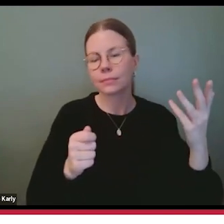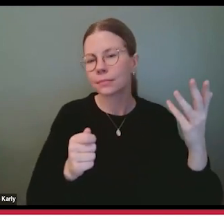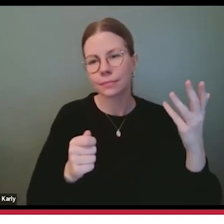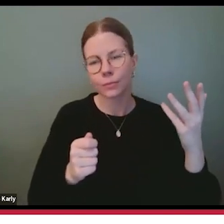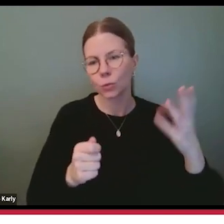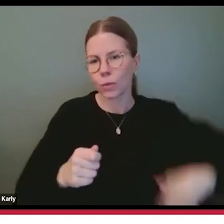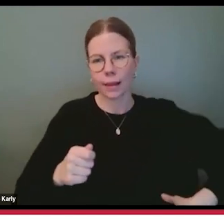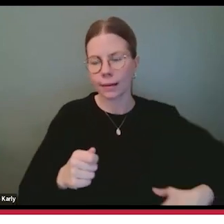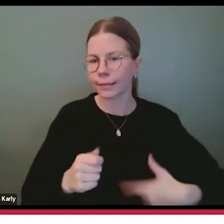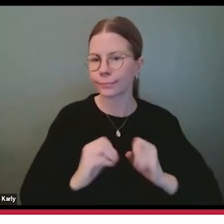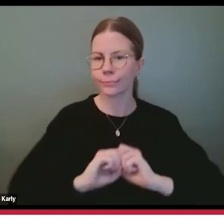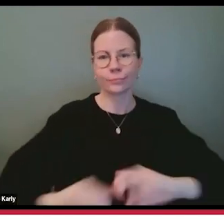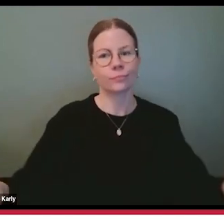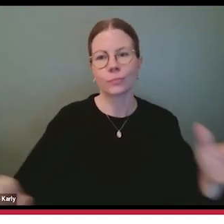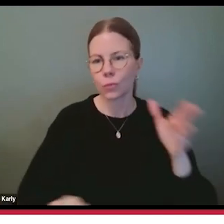thereafter.